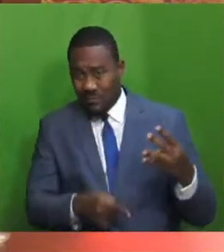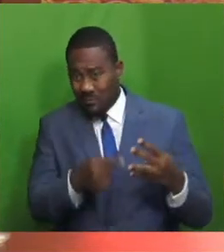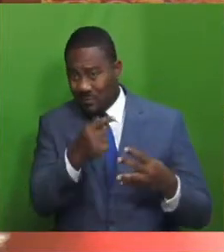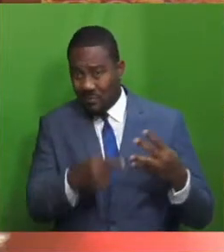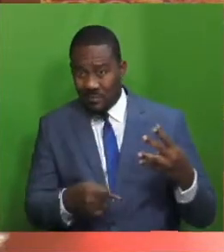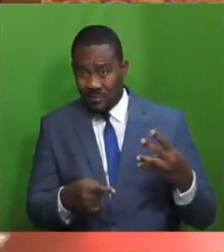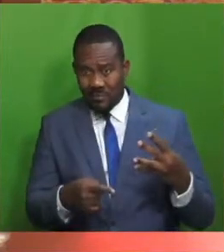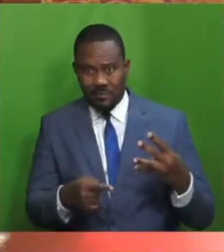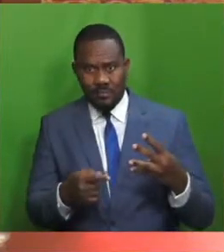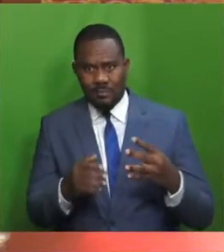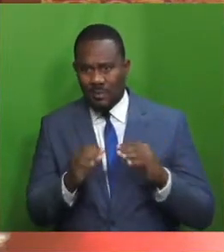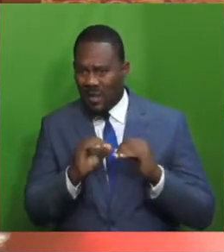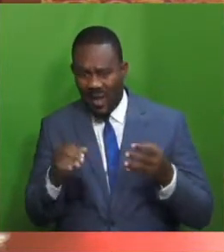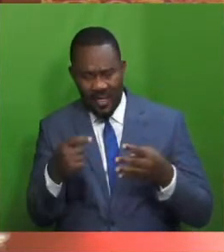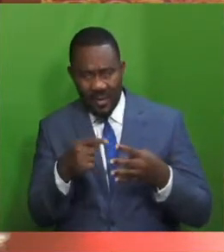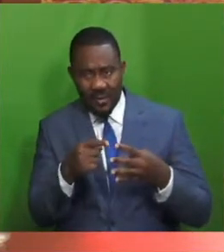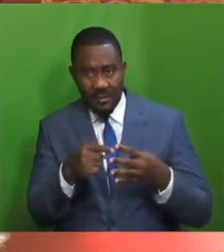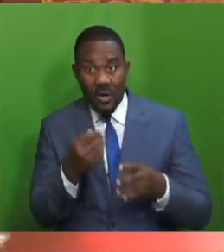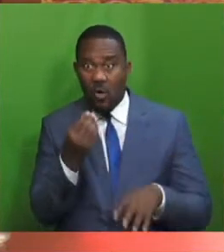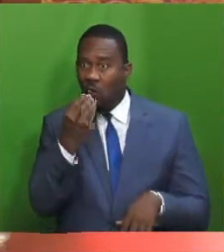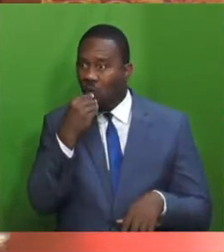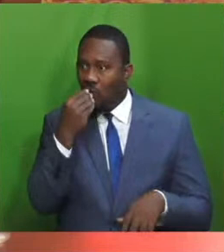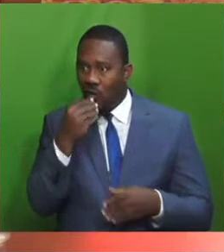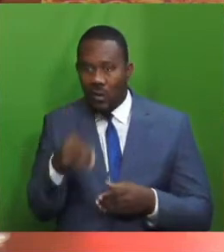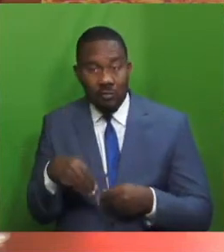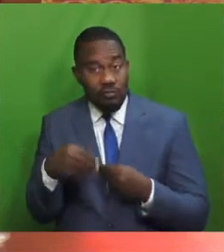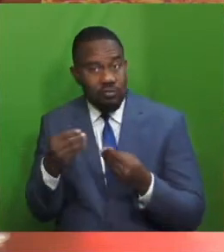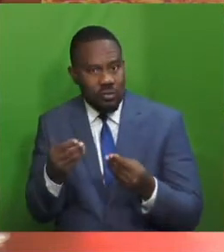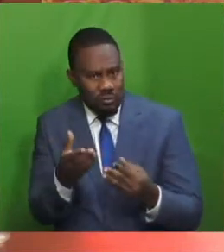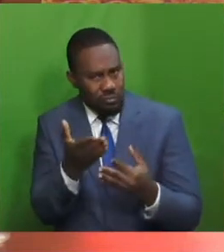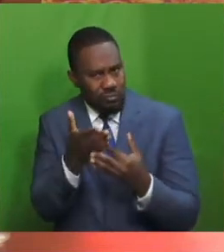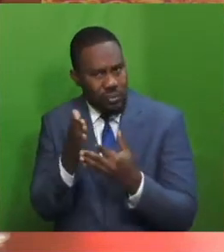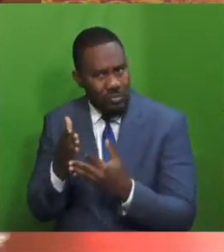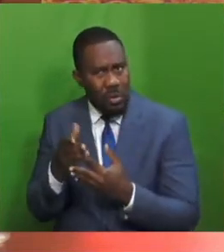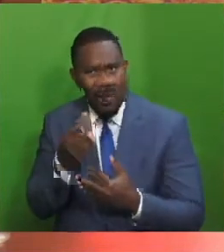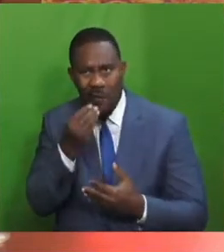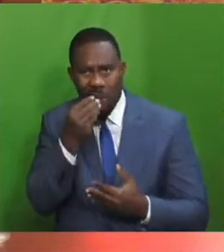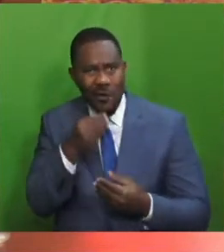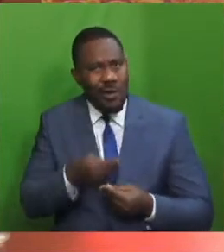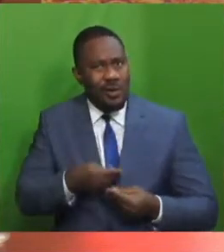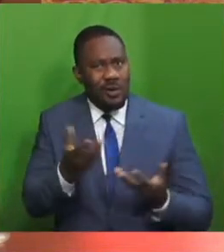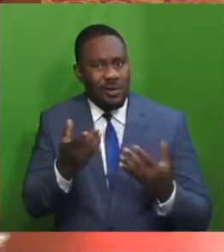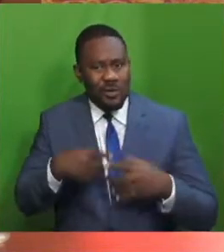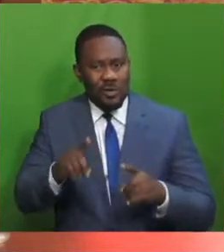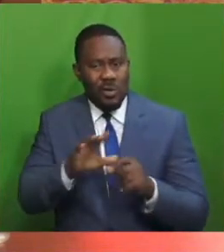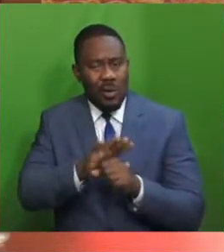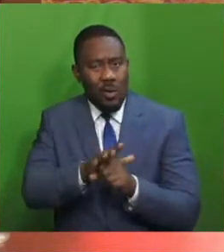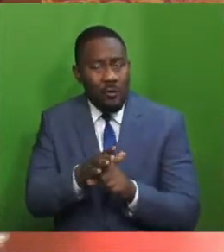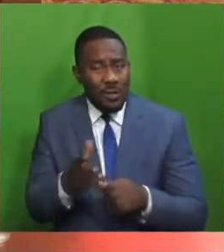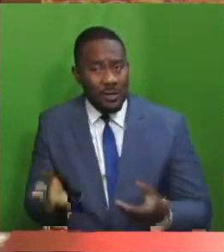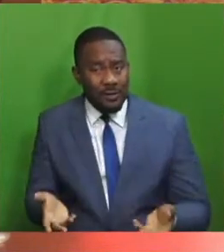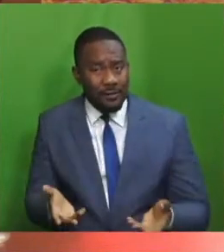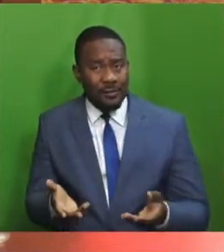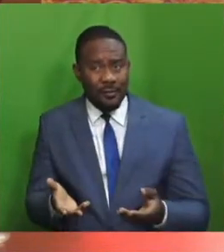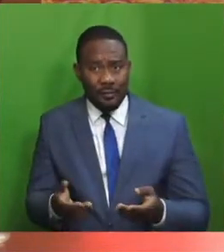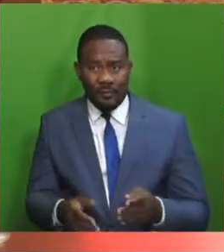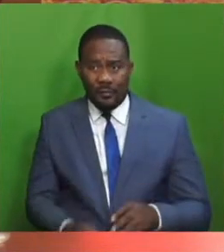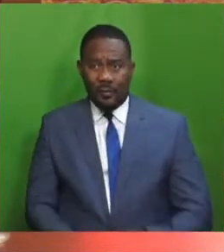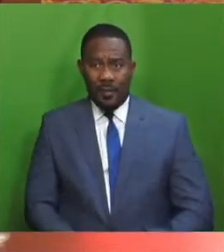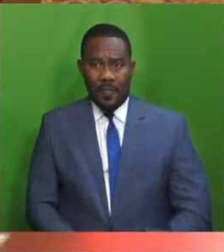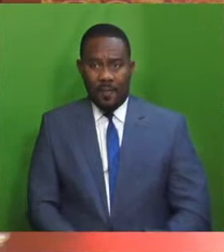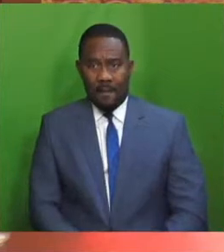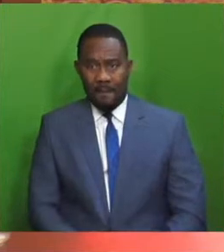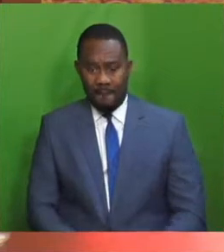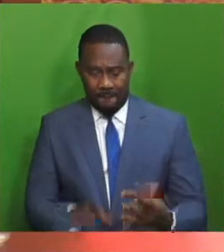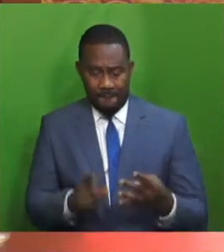gave out hot meals to the people, or at least some of them, uncooked food,